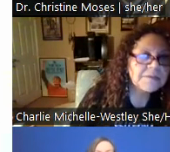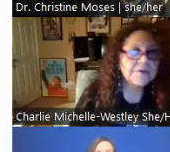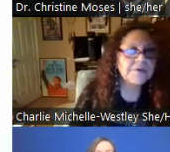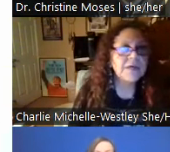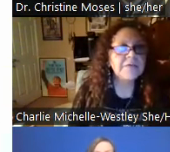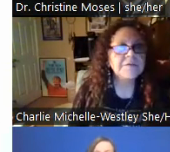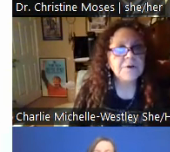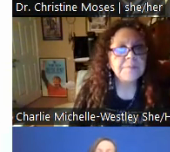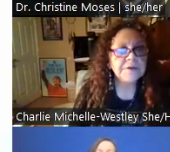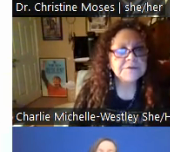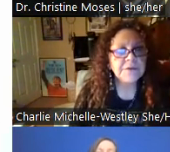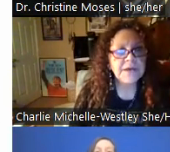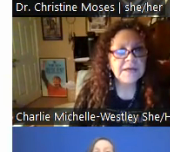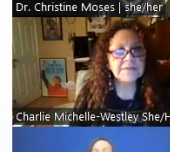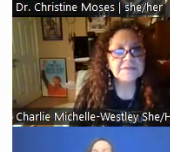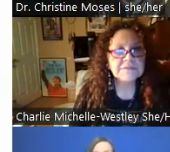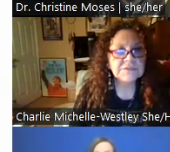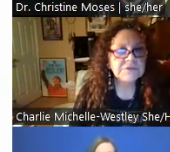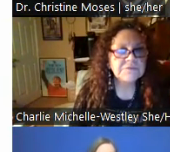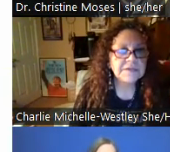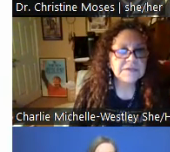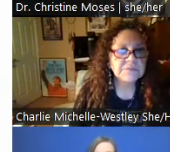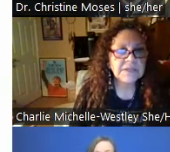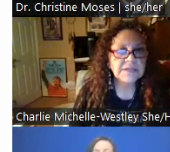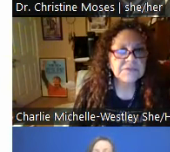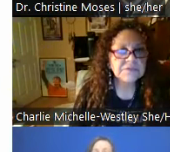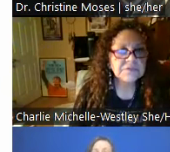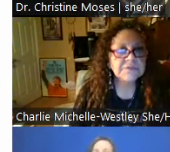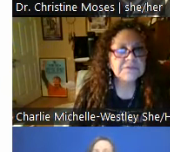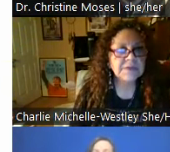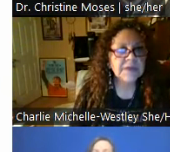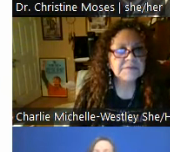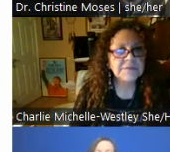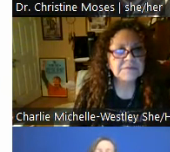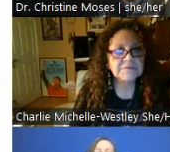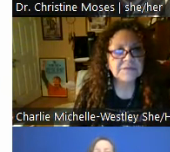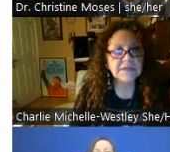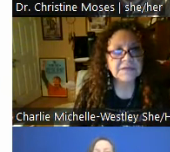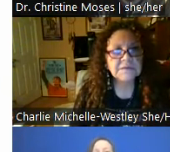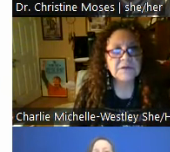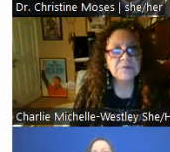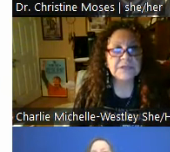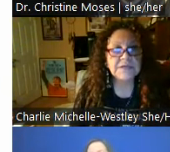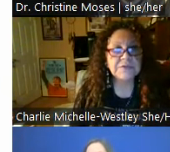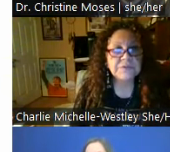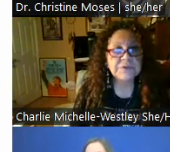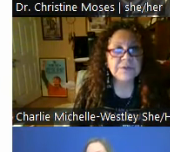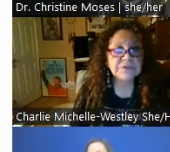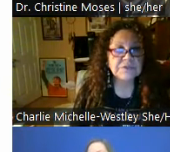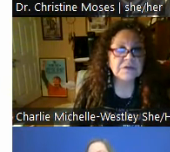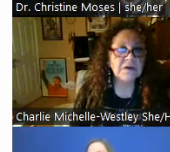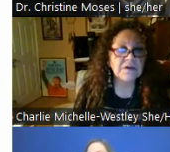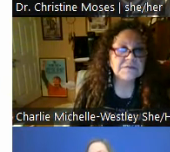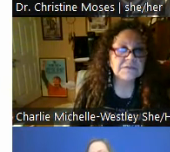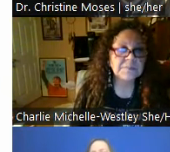Right, there we go. The board may also add these additional findings related to systemic aspects of the case, which led to